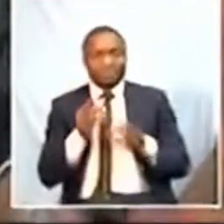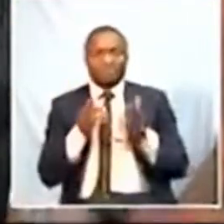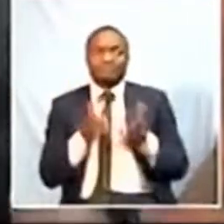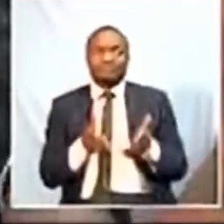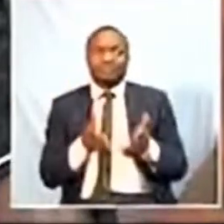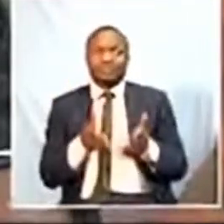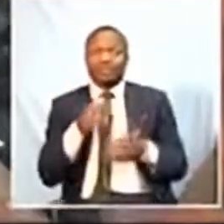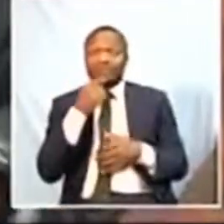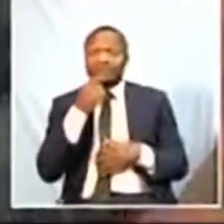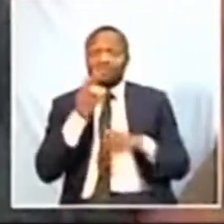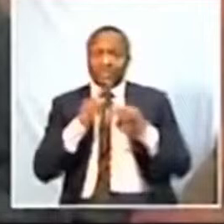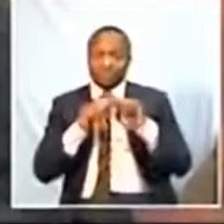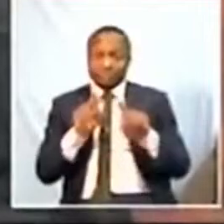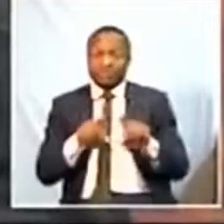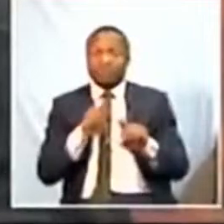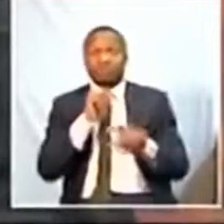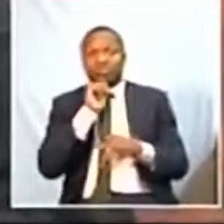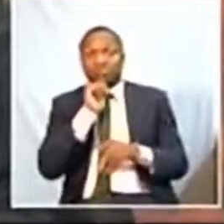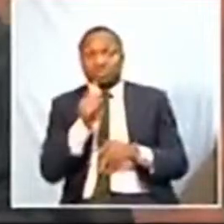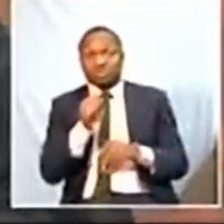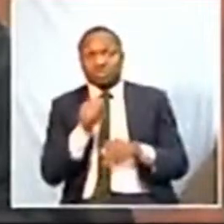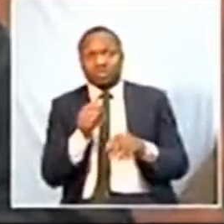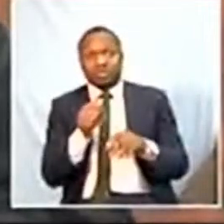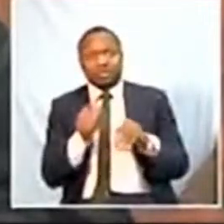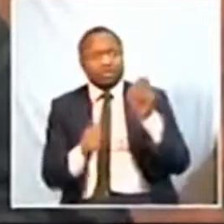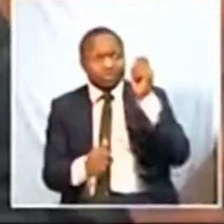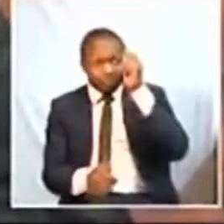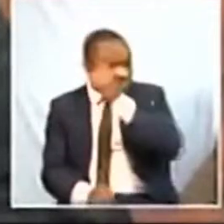I always say, Chair,